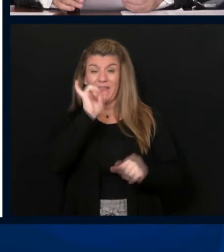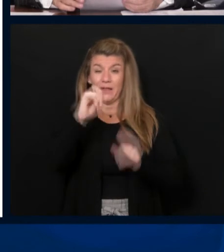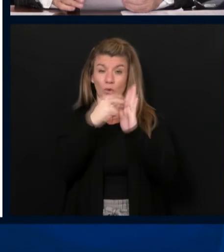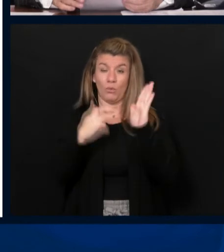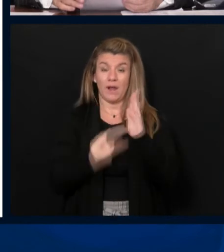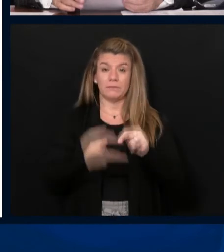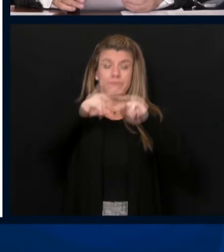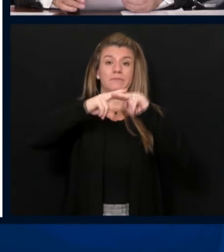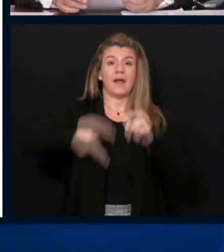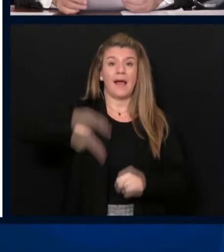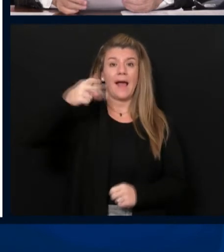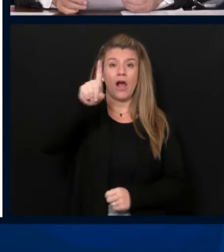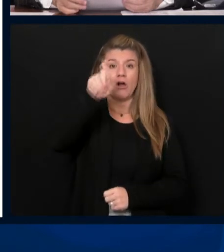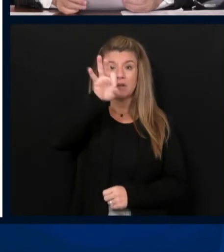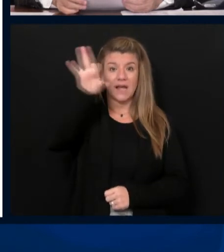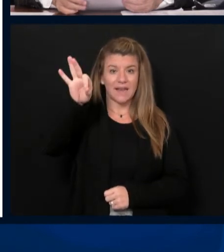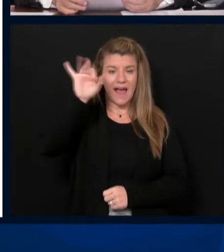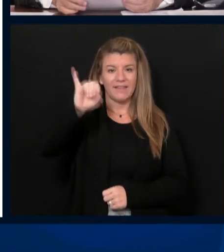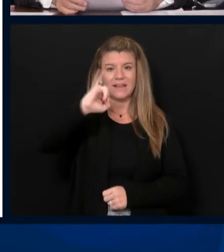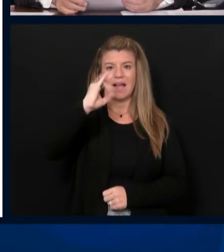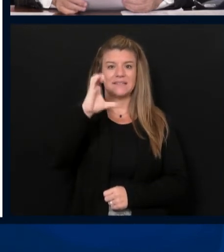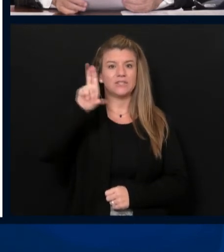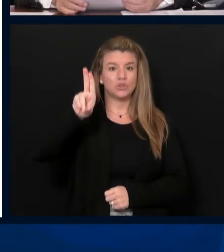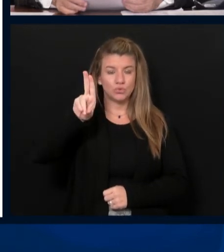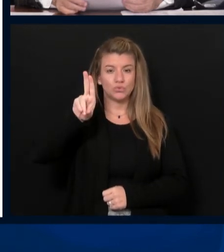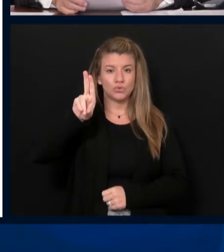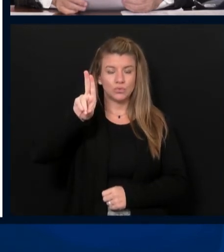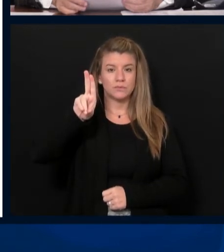high. 199 that are on ICU,